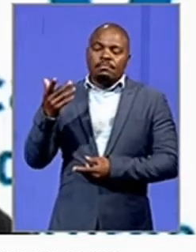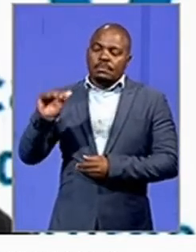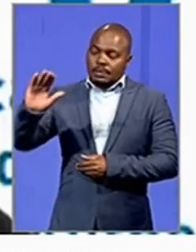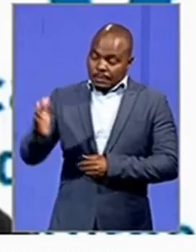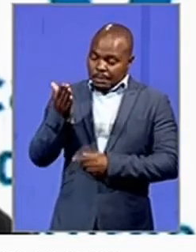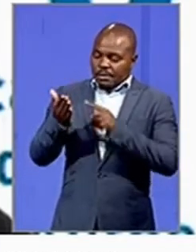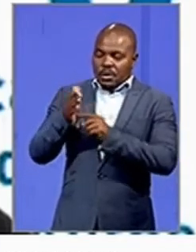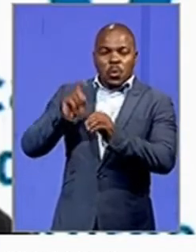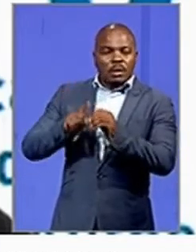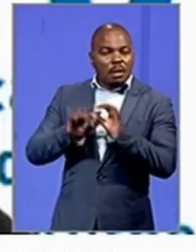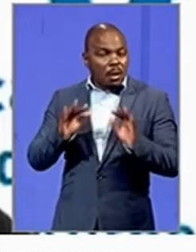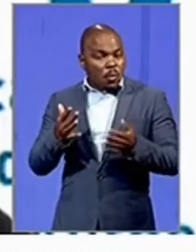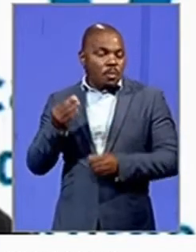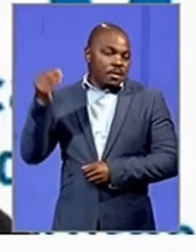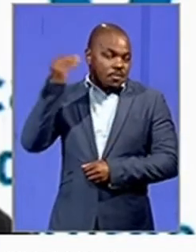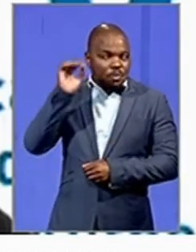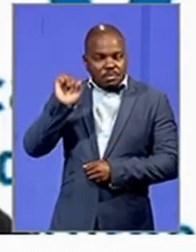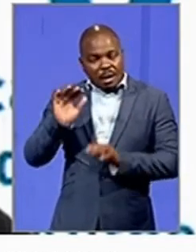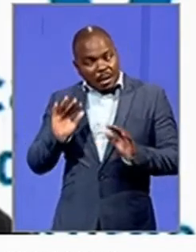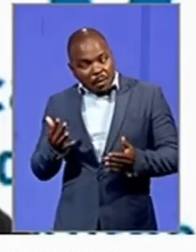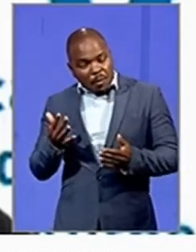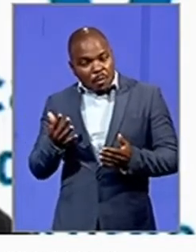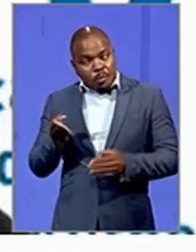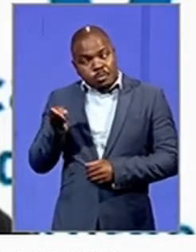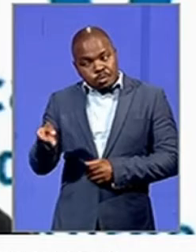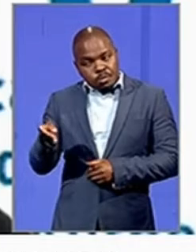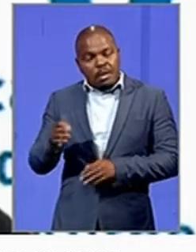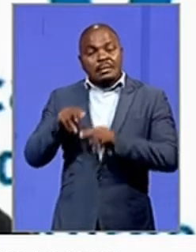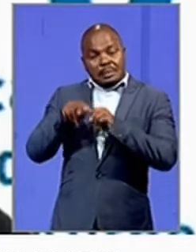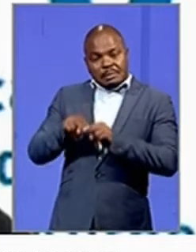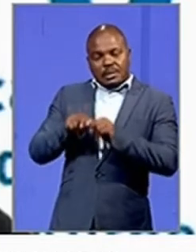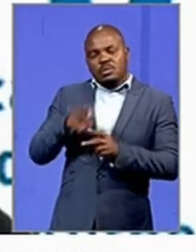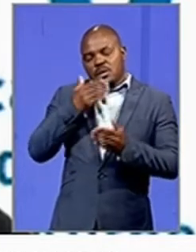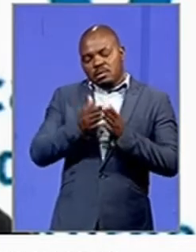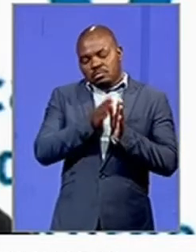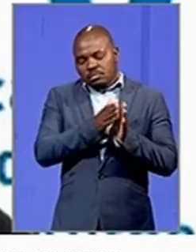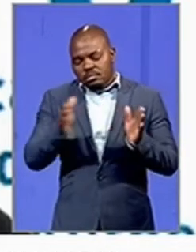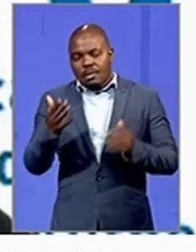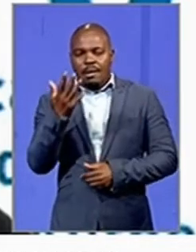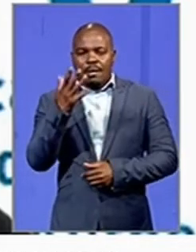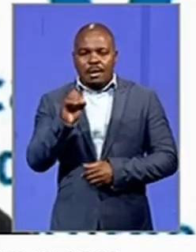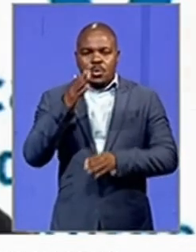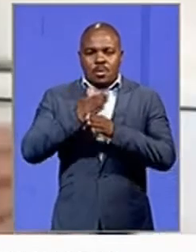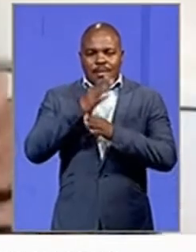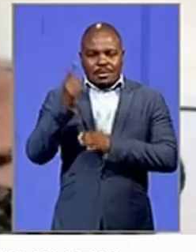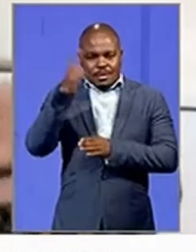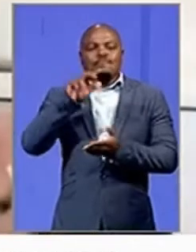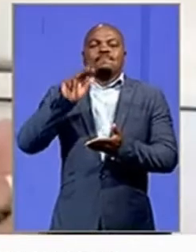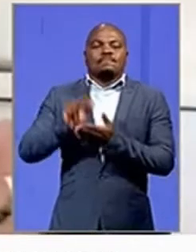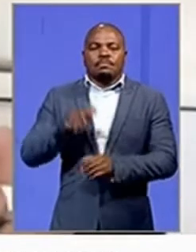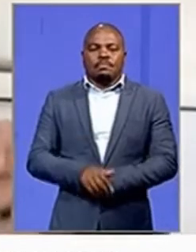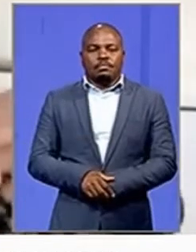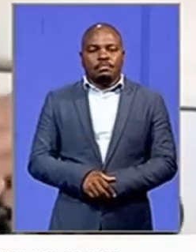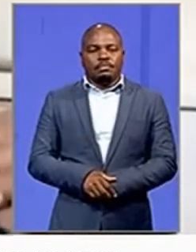submission, depending on the information that's available at the time, it would take us about 90 working days or so. The animal data